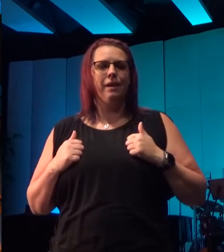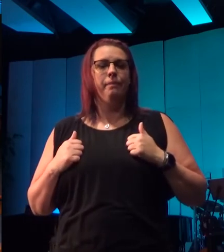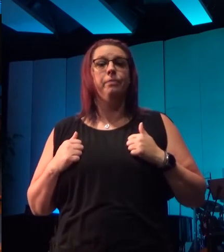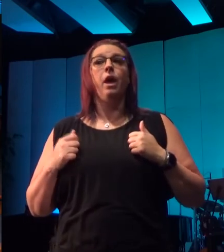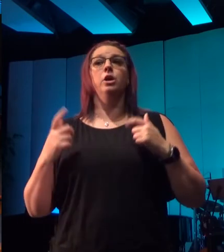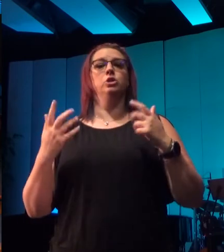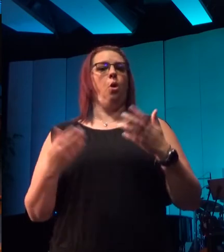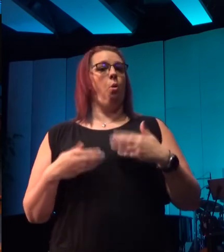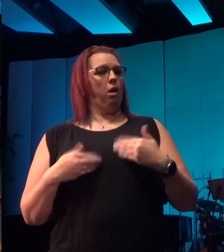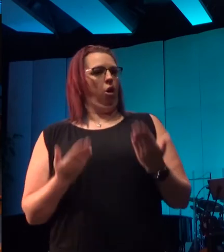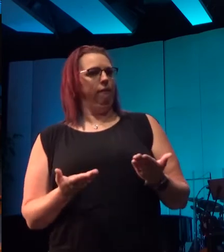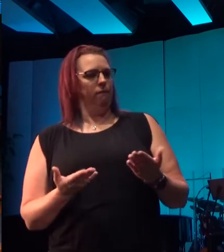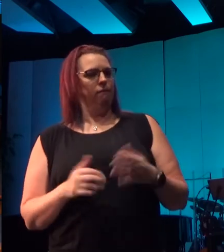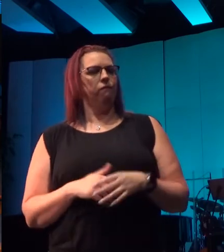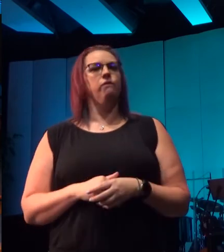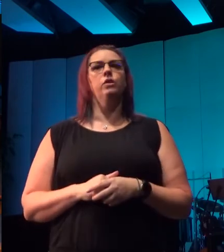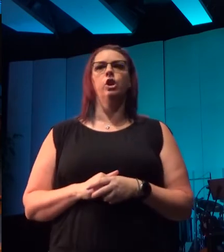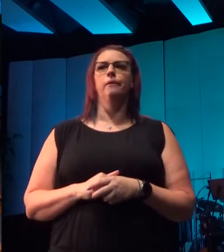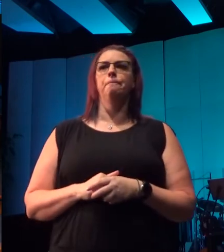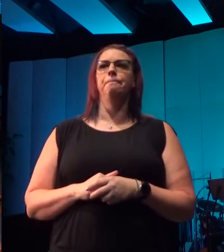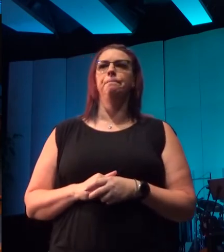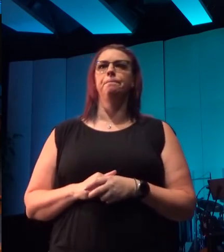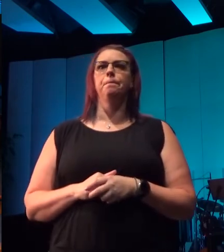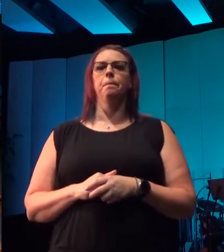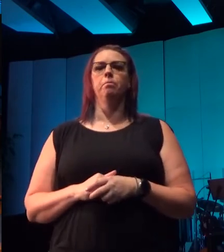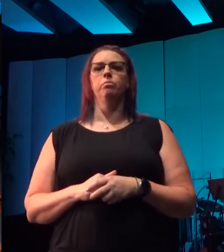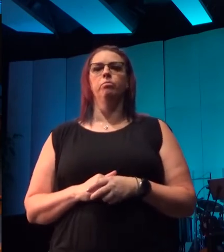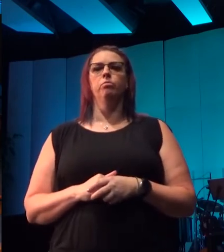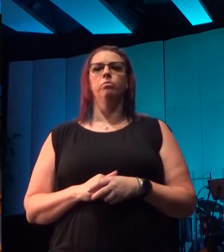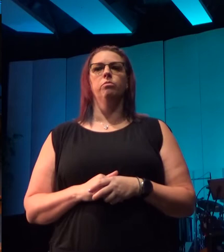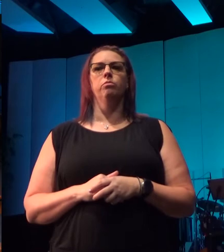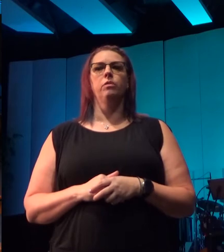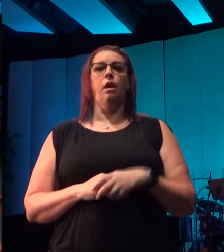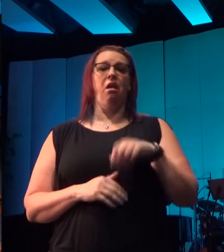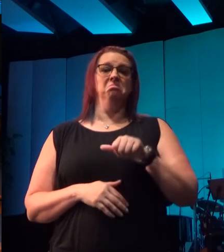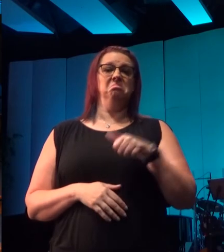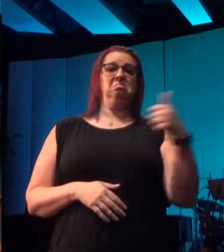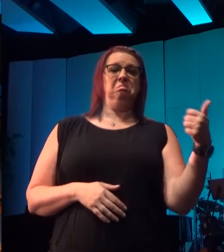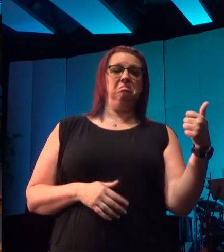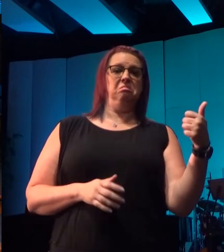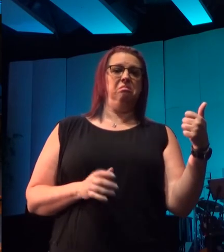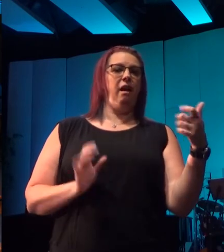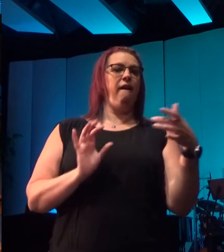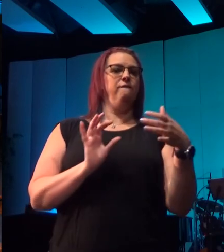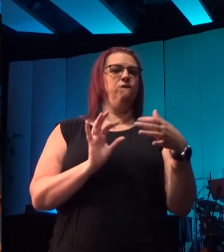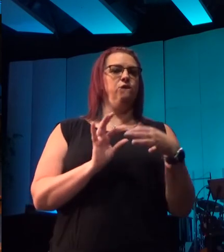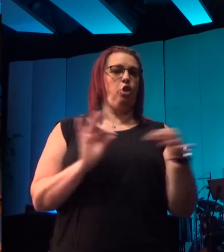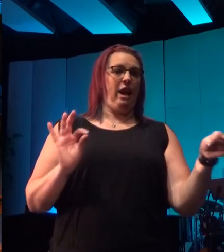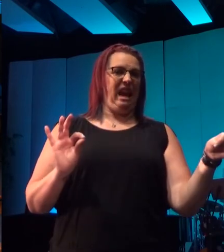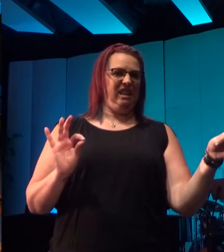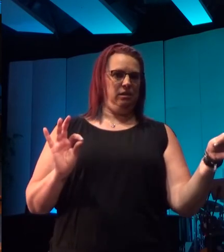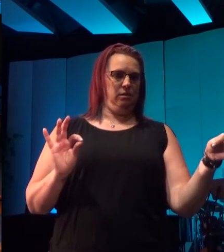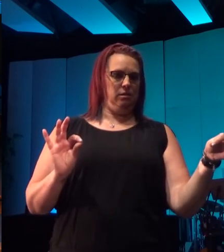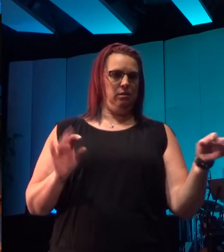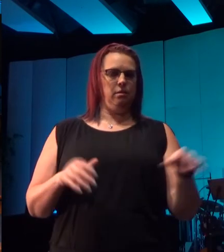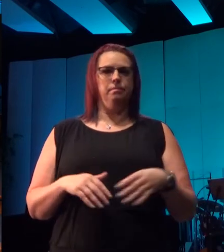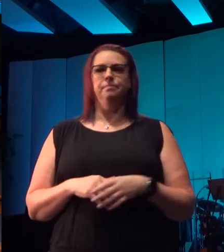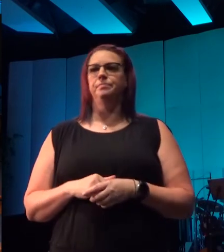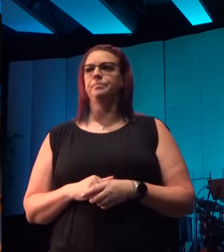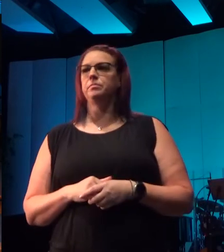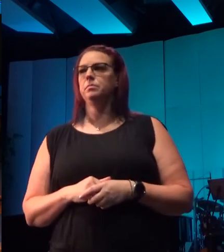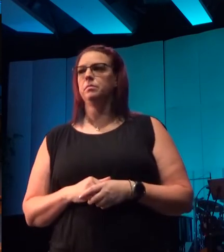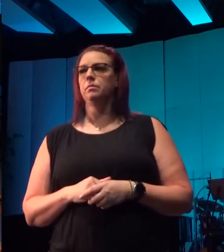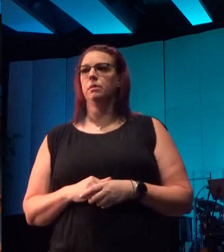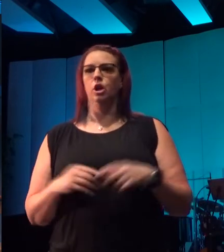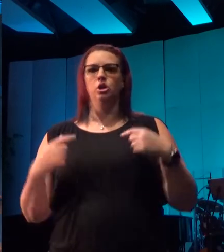offer humbly an alternative phrase for this. So